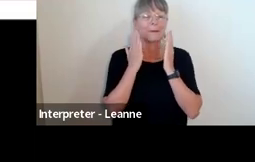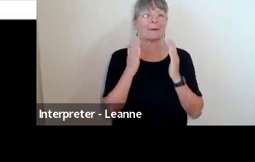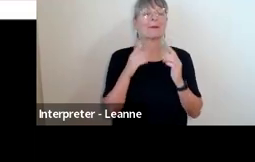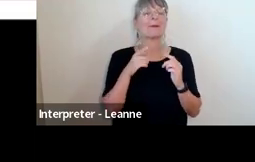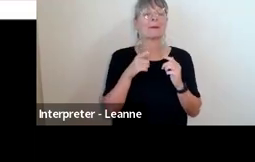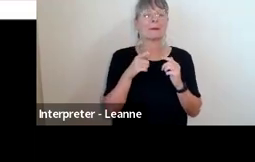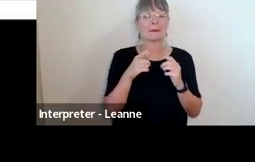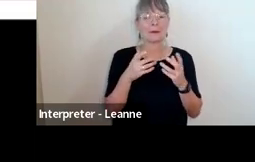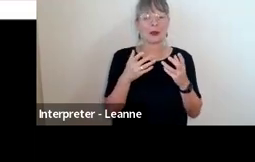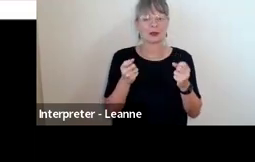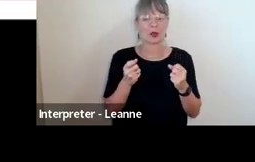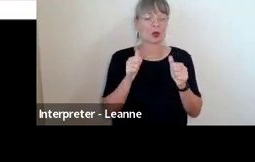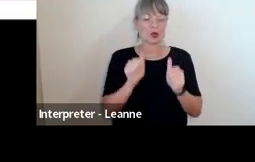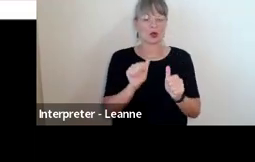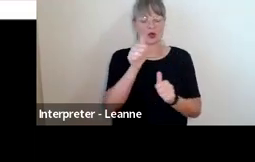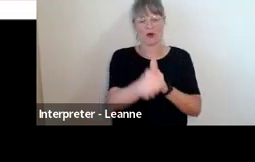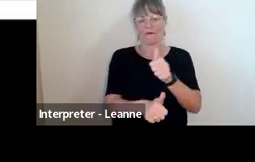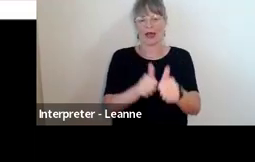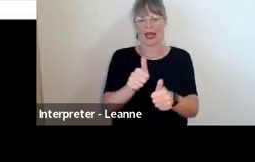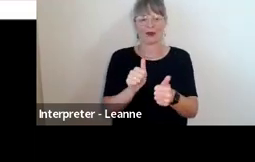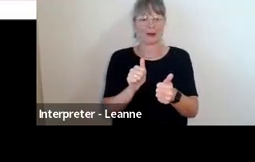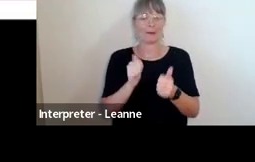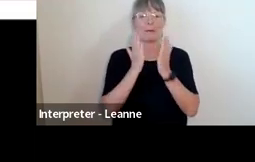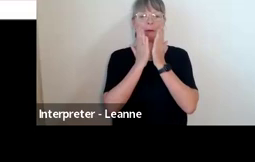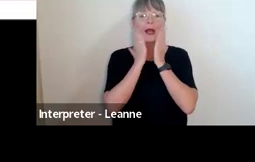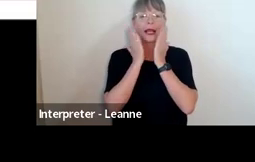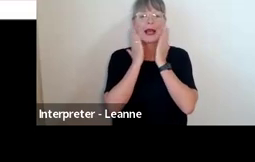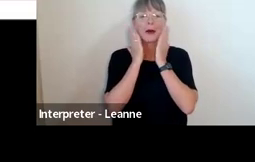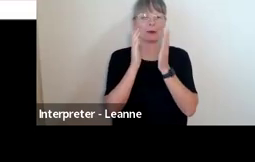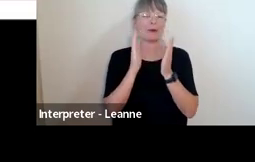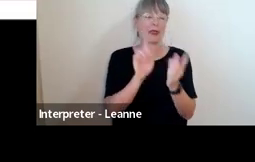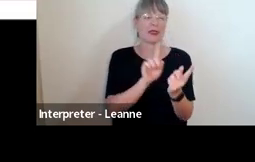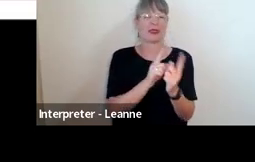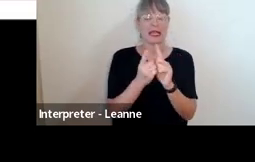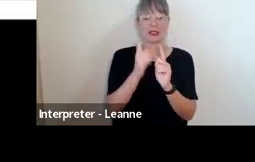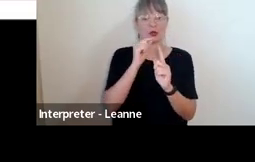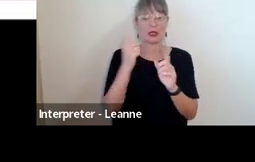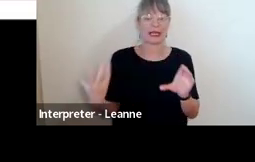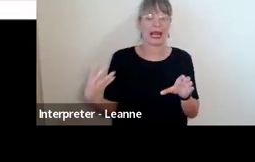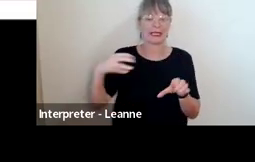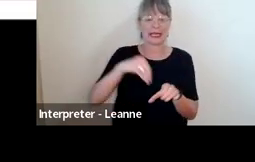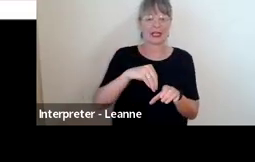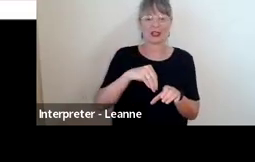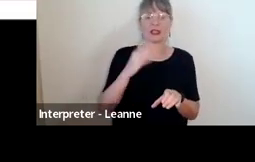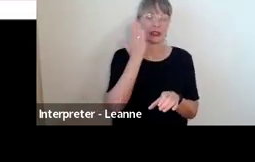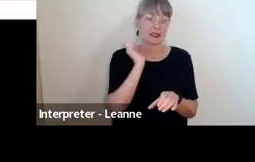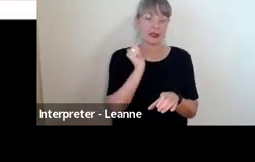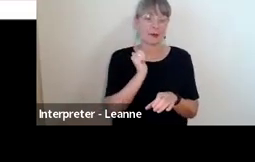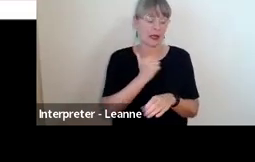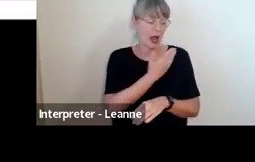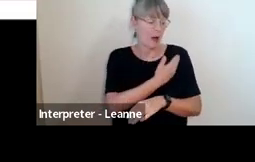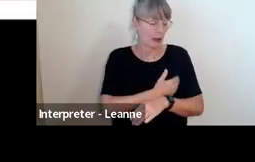makeup items to make them easier to use for everyone. That includes if you have an upper limb disability, poor grip